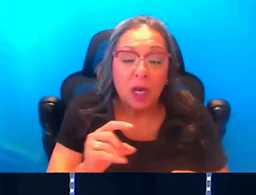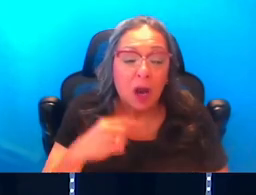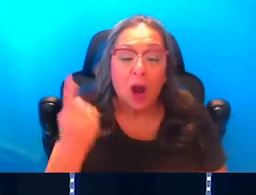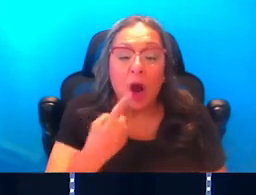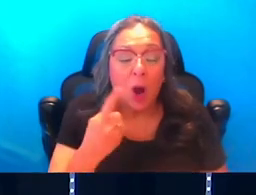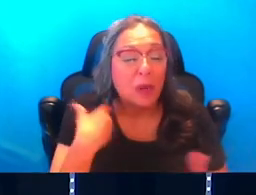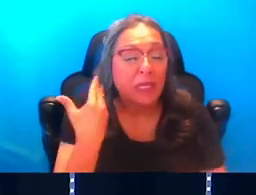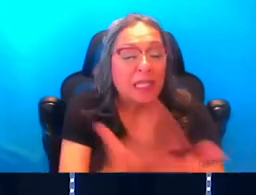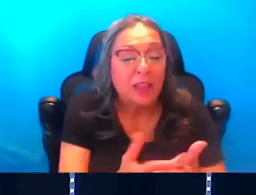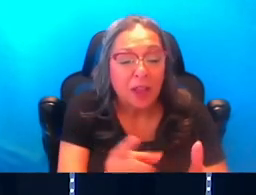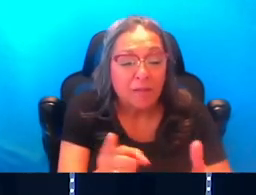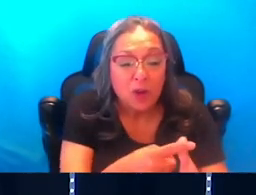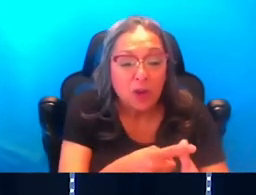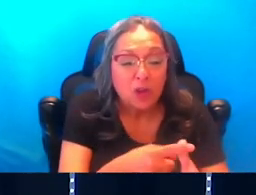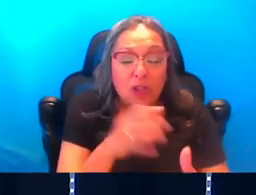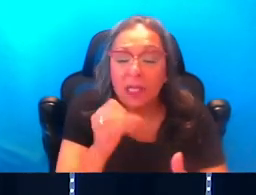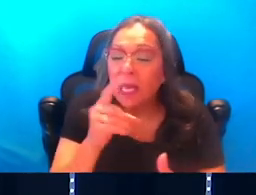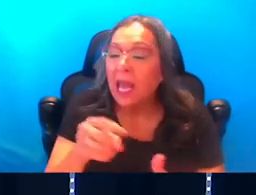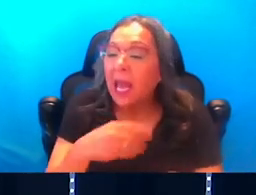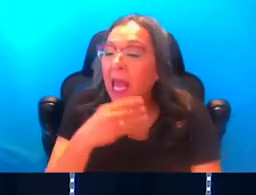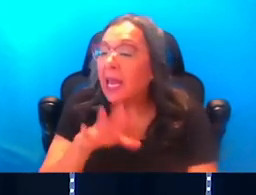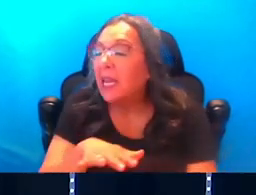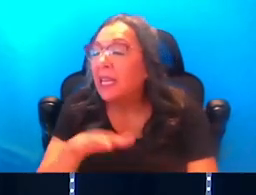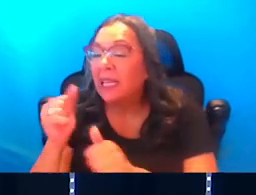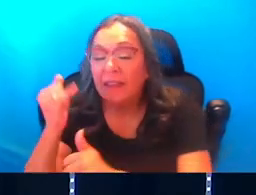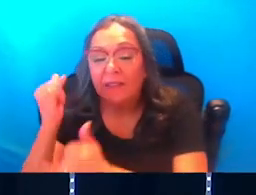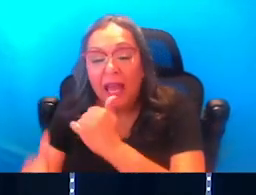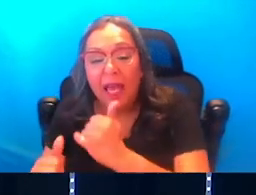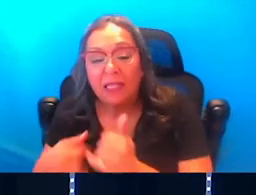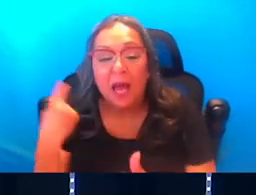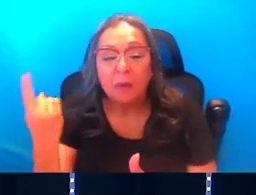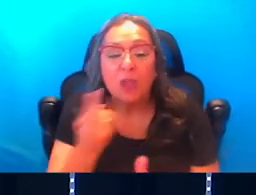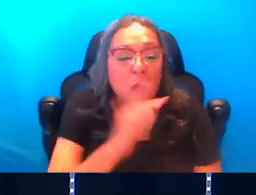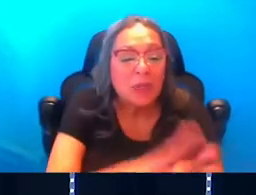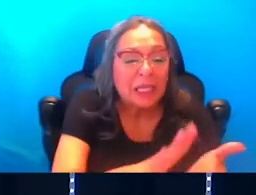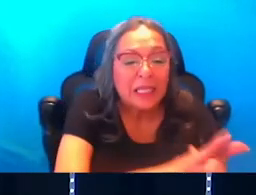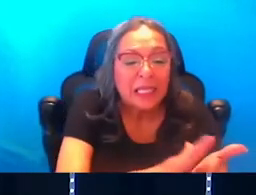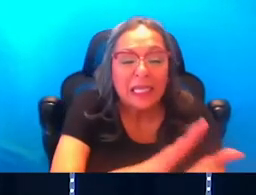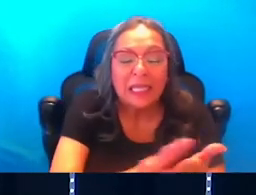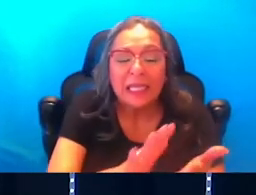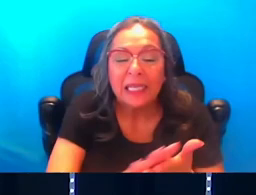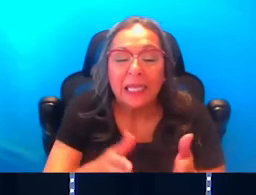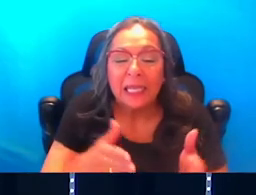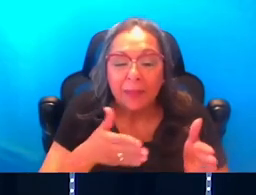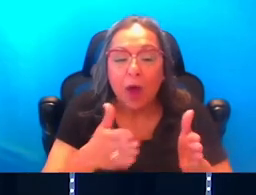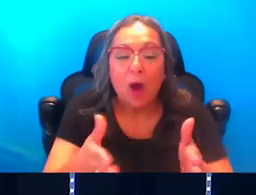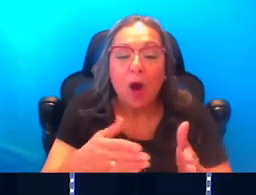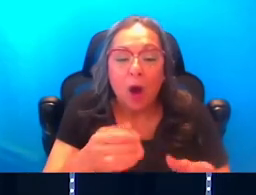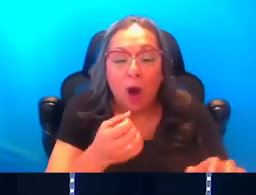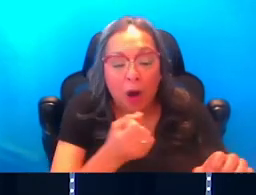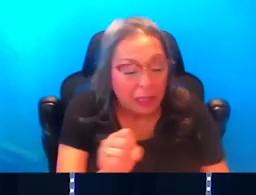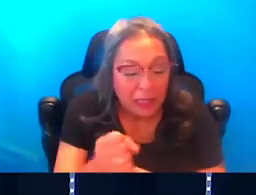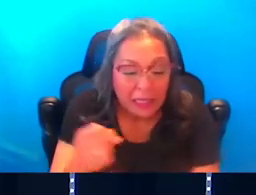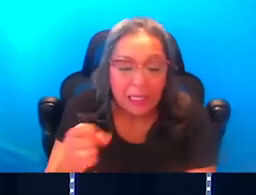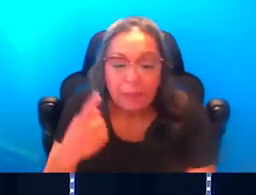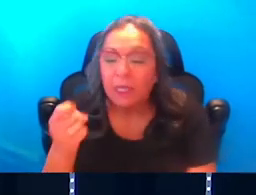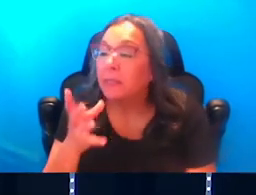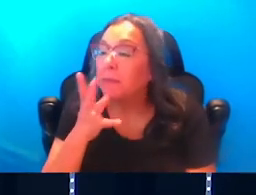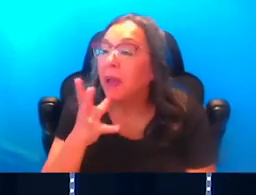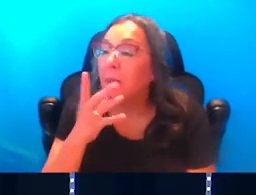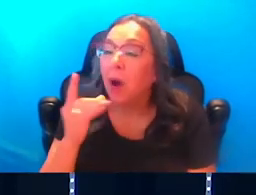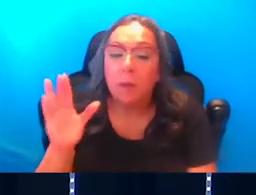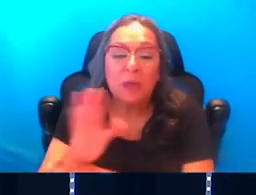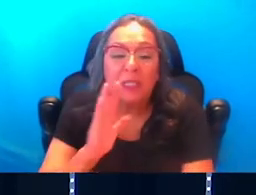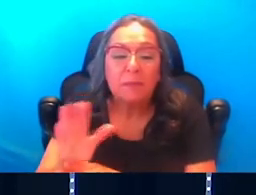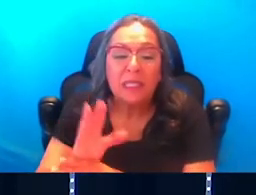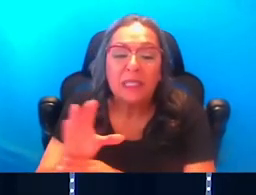there last. I pushed the broom around the fellowship hall and was always the one who was sweeping the floor, right? Because mom was talking to somebody. She